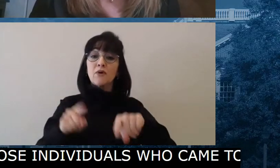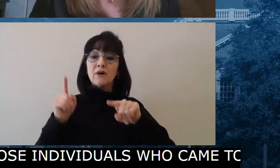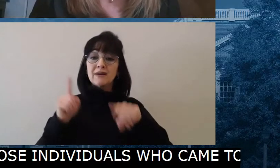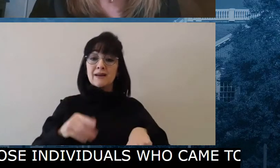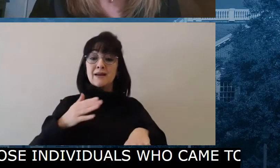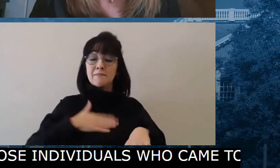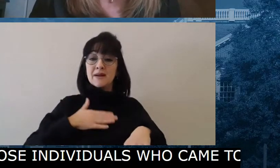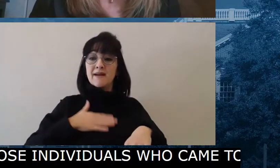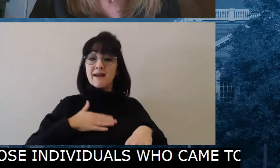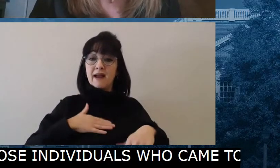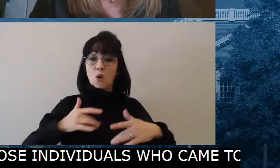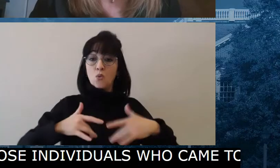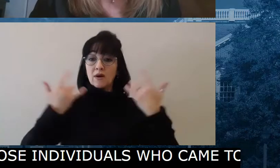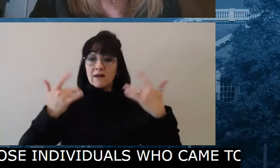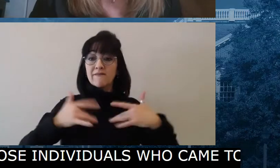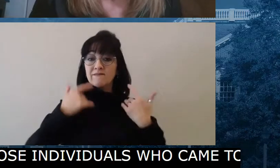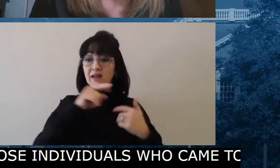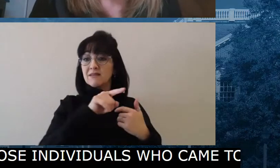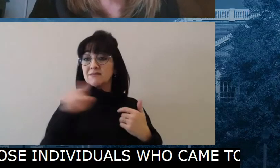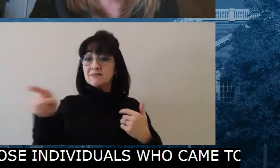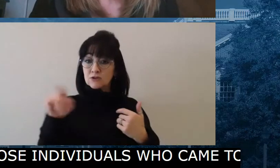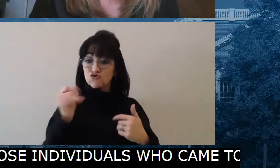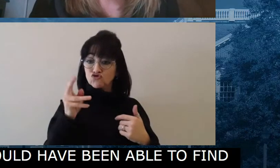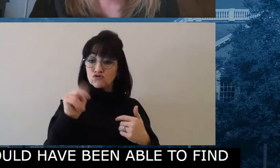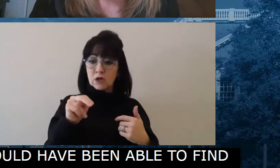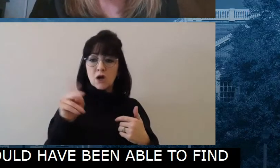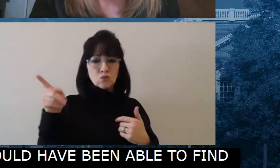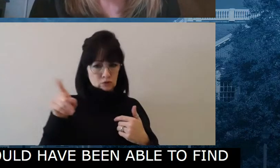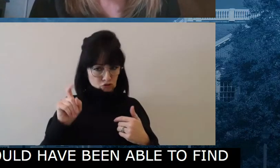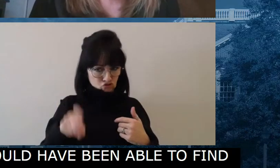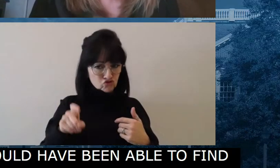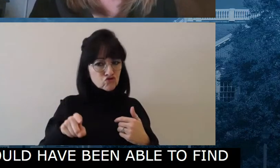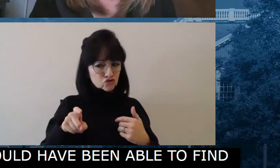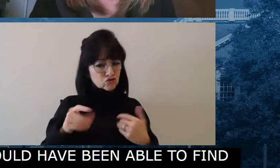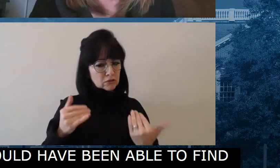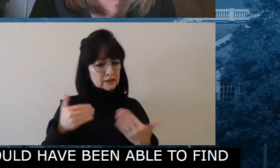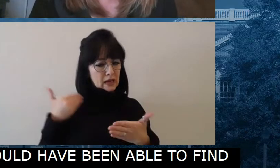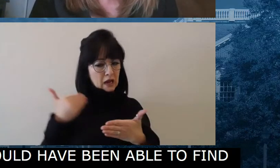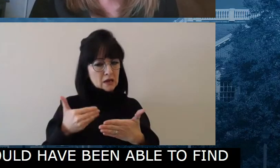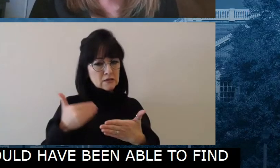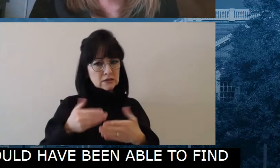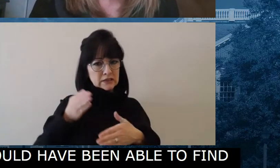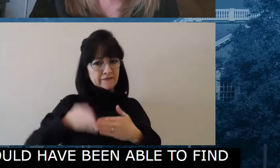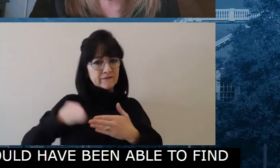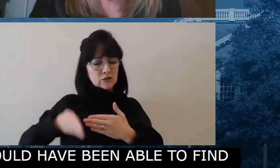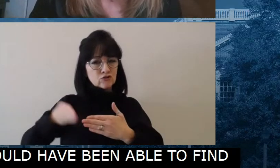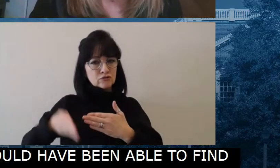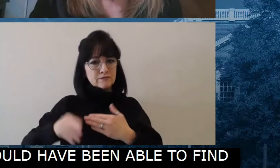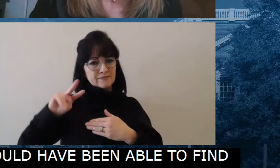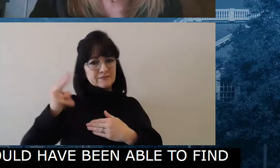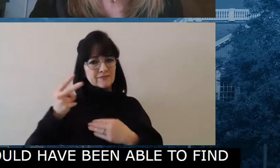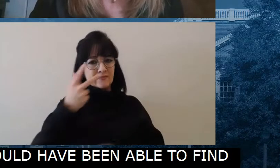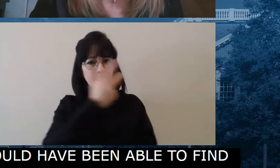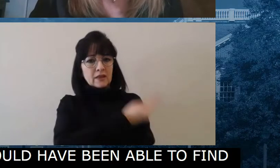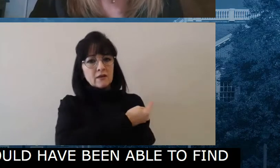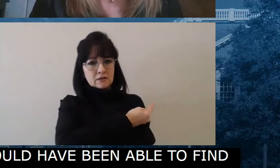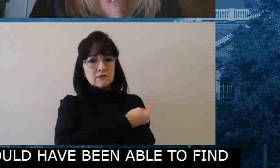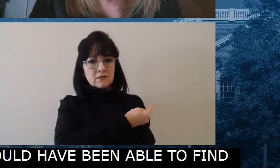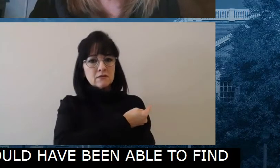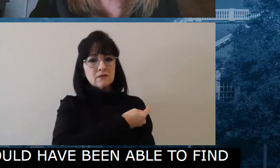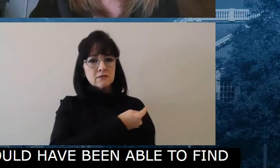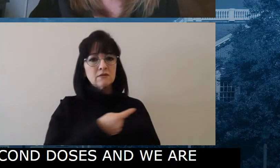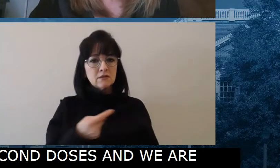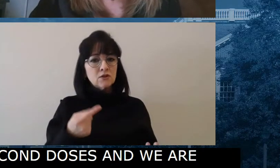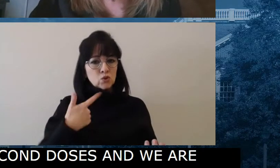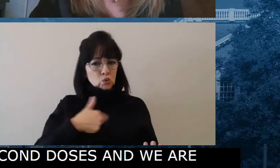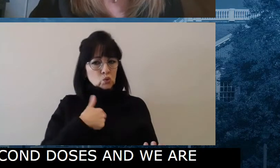find their second dose. So while second doses are, we're going to have to maintain people having